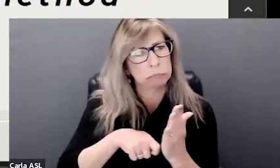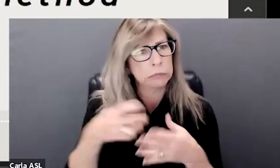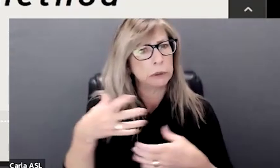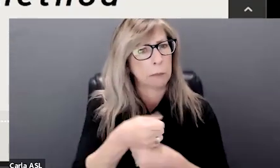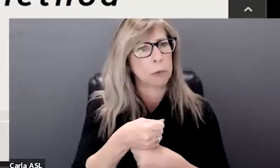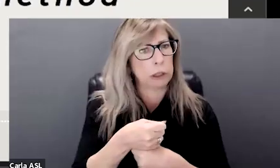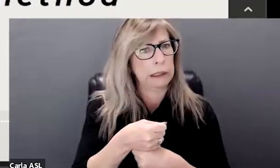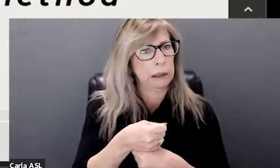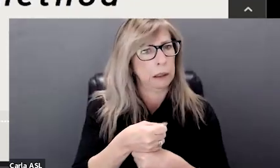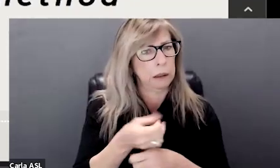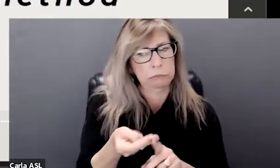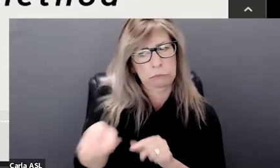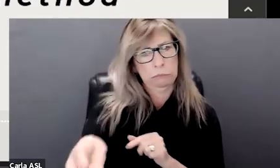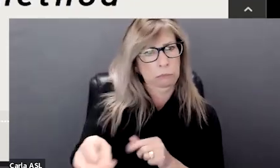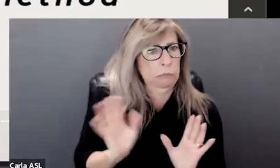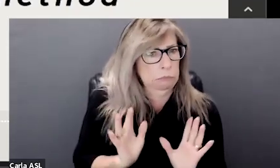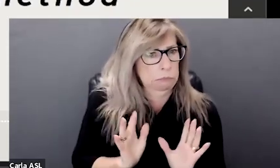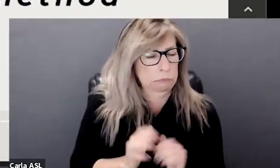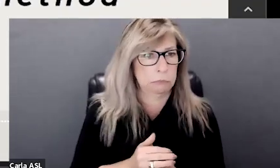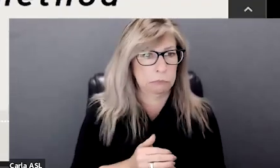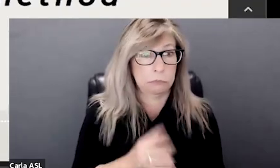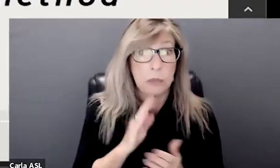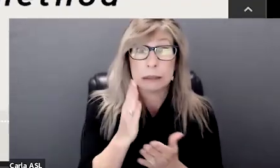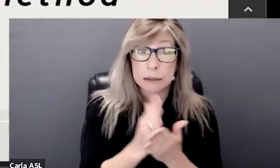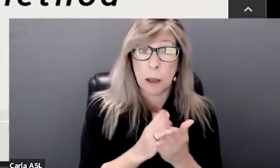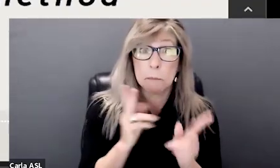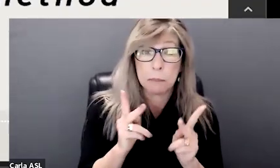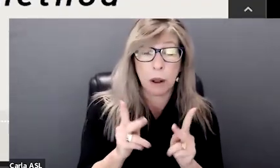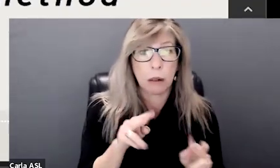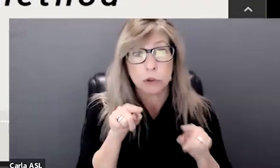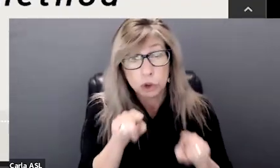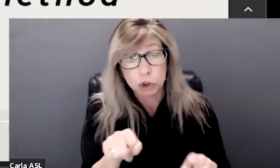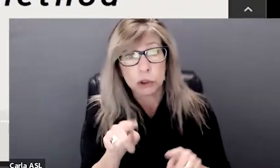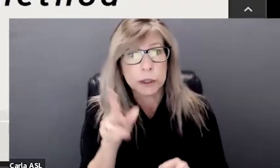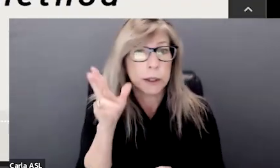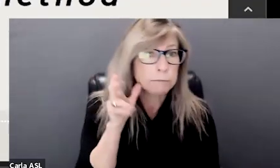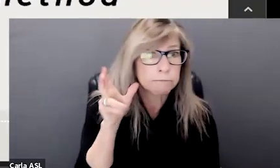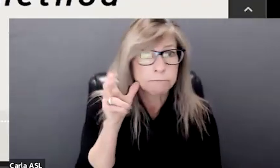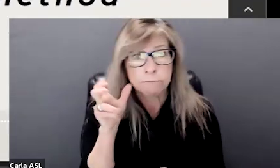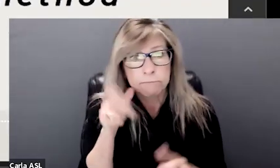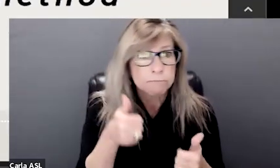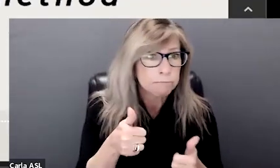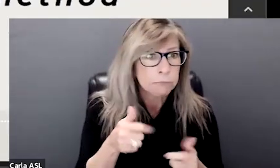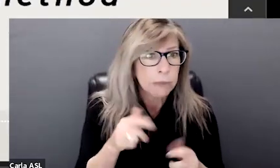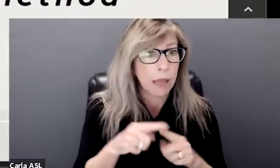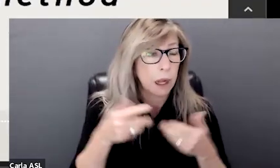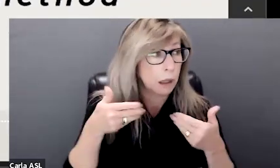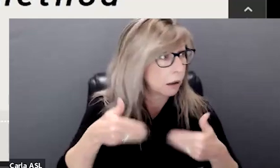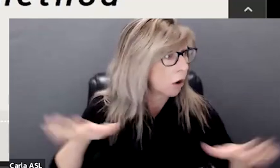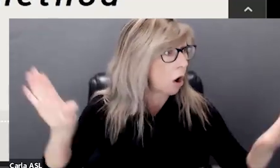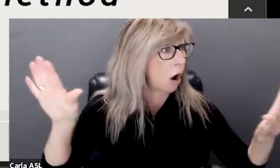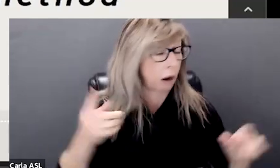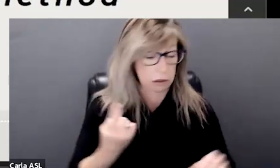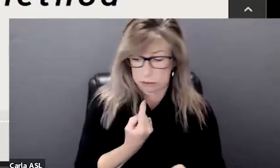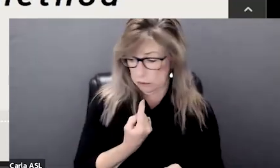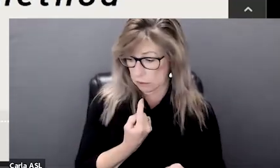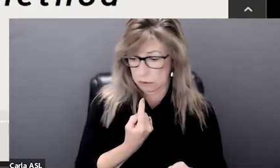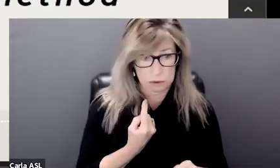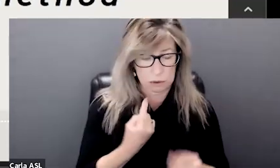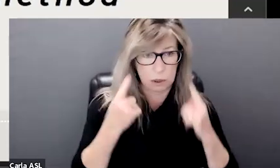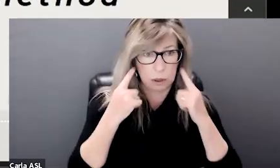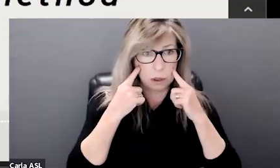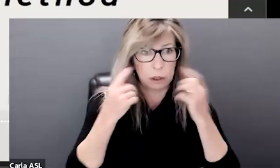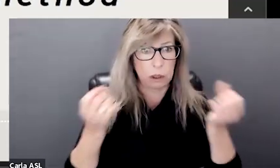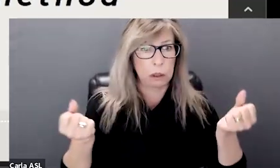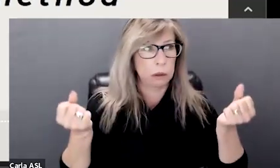the auditory piece of it, like everything sounds great when that's going on, but then when everybody steps away, a lot of that